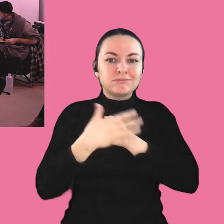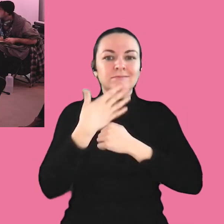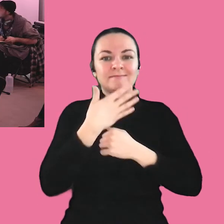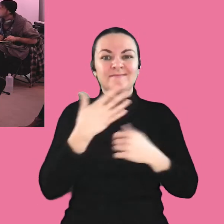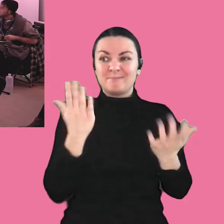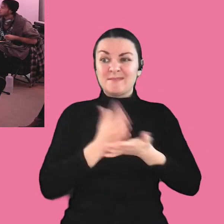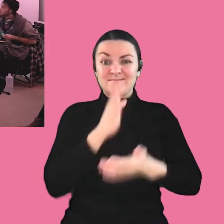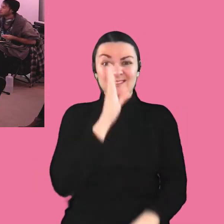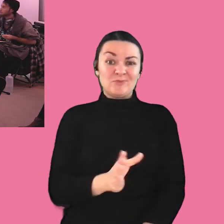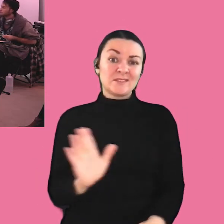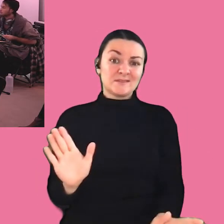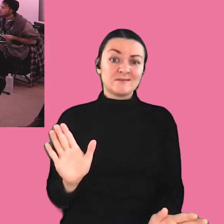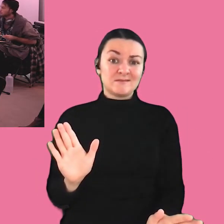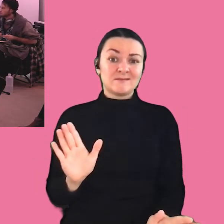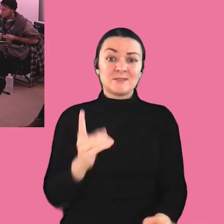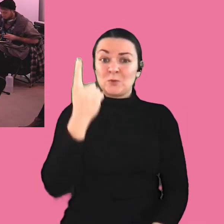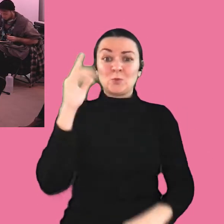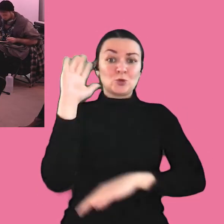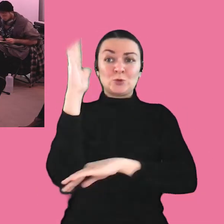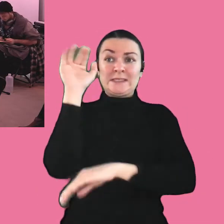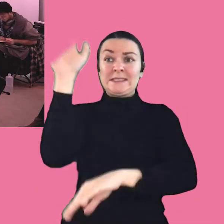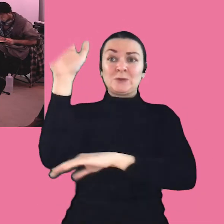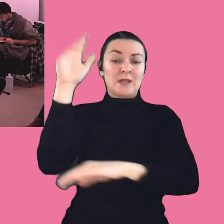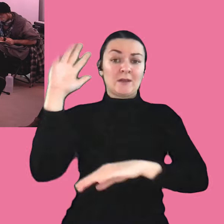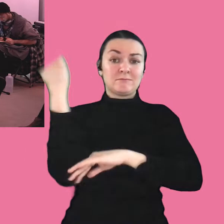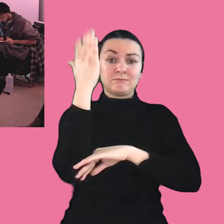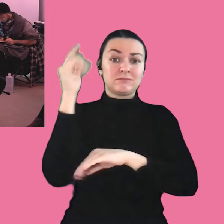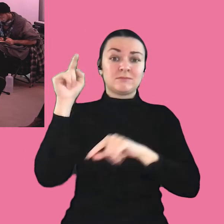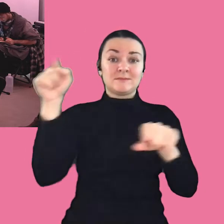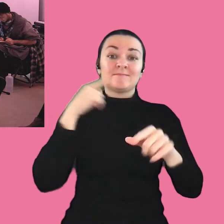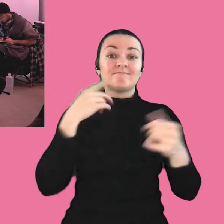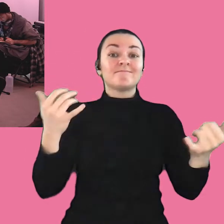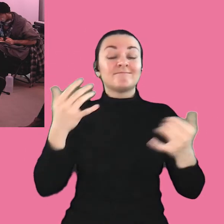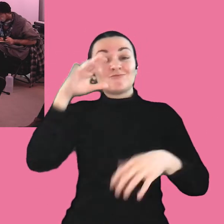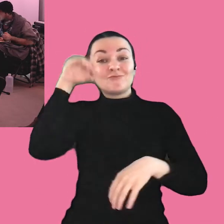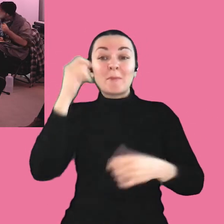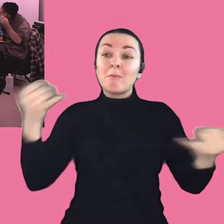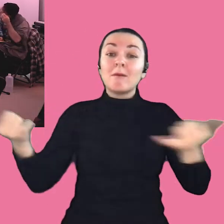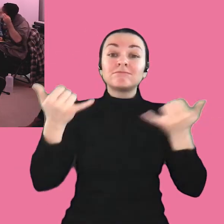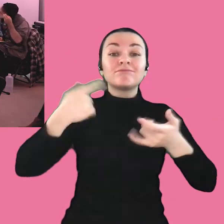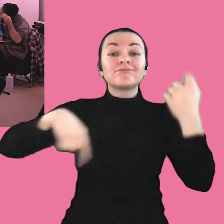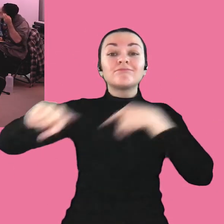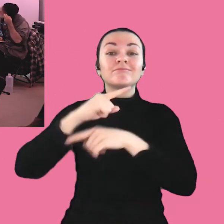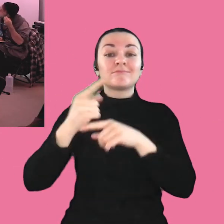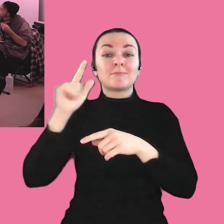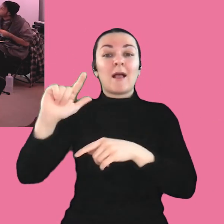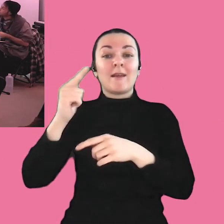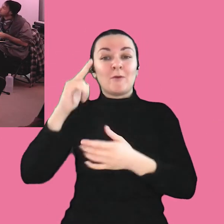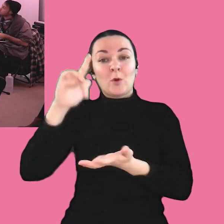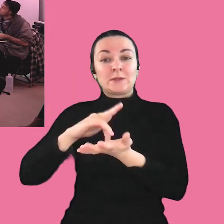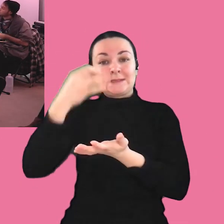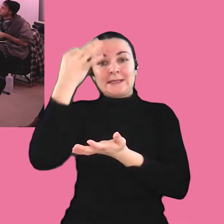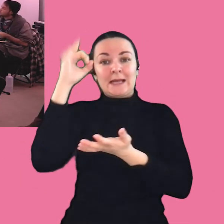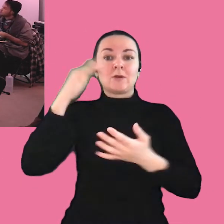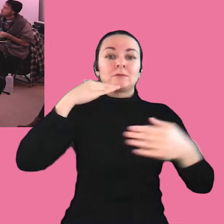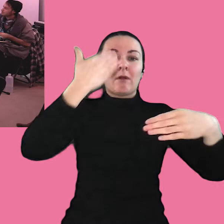what a lot of people think about Glasgow in the 70s and stuff like that as well. We had, you know, one of these, this sounds like I'm starting this event, but you know, one of those, you know, I